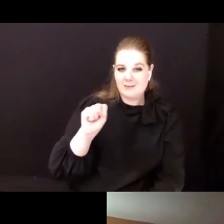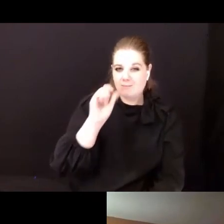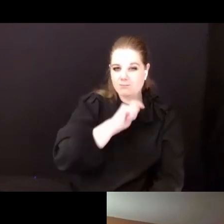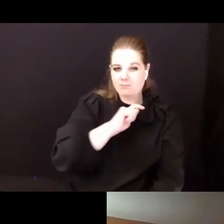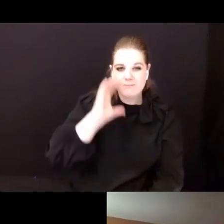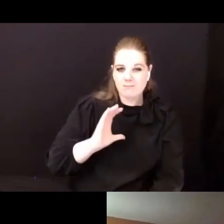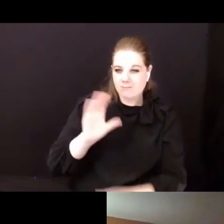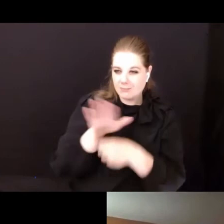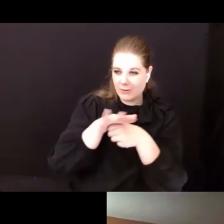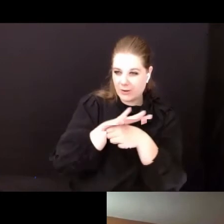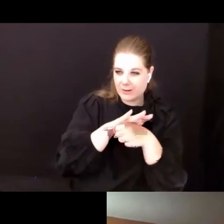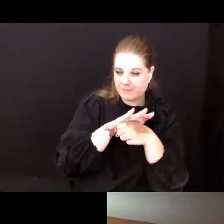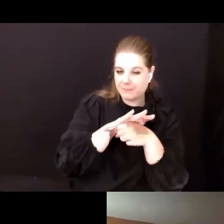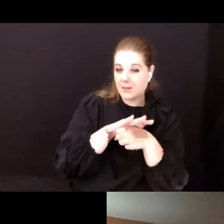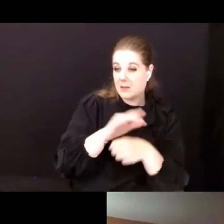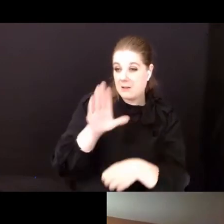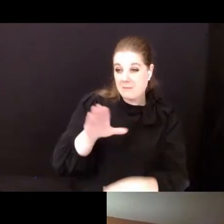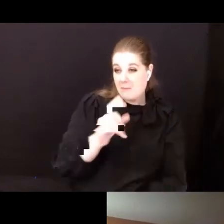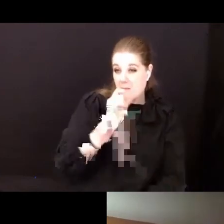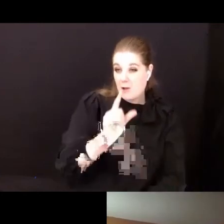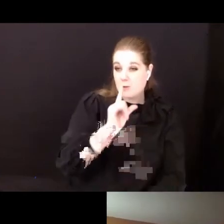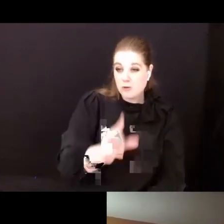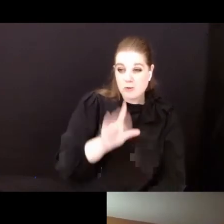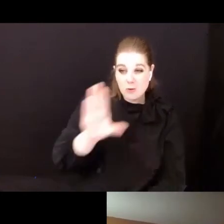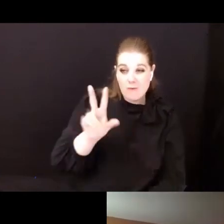at that time that you had much support from your BR counselor.